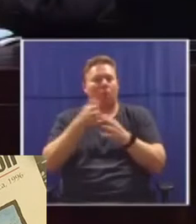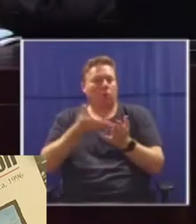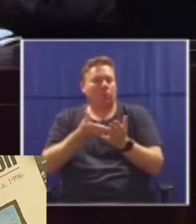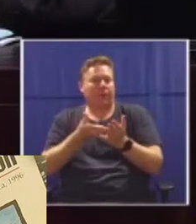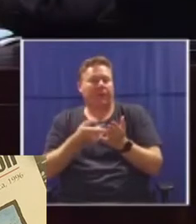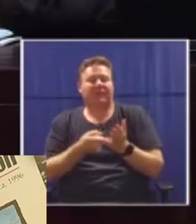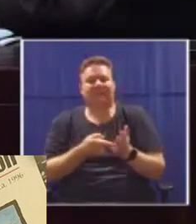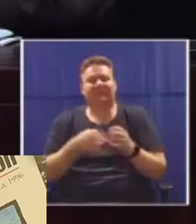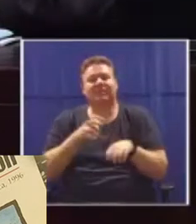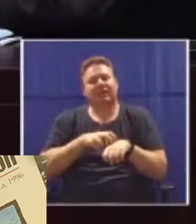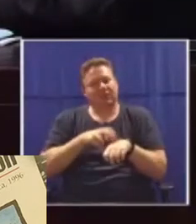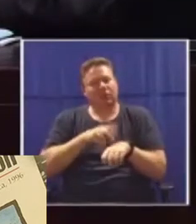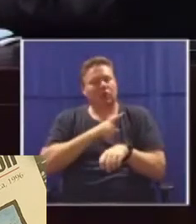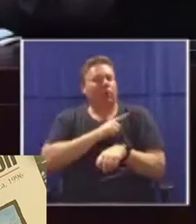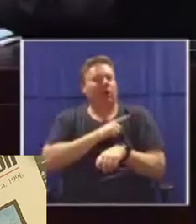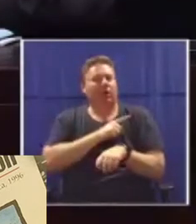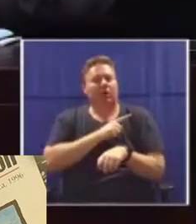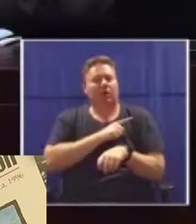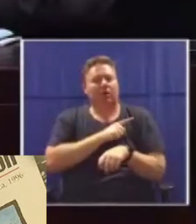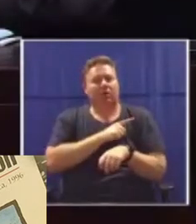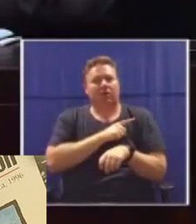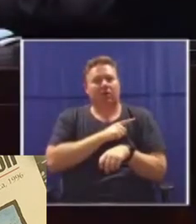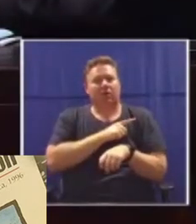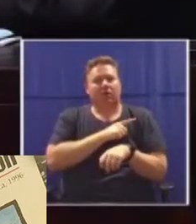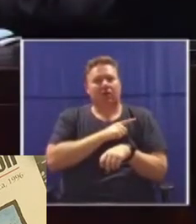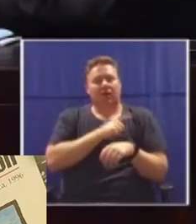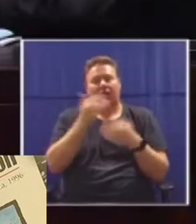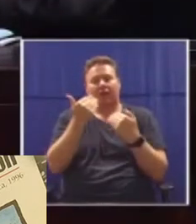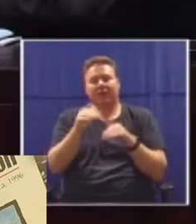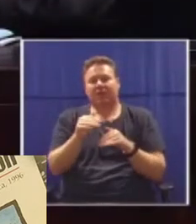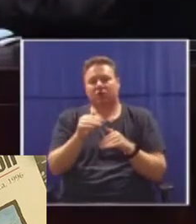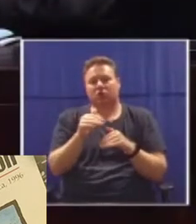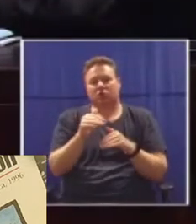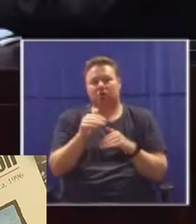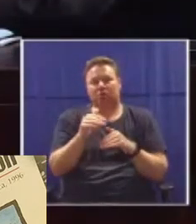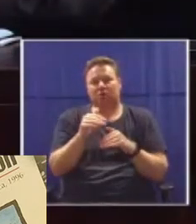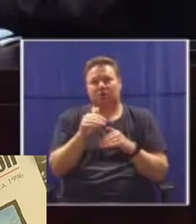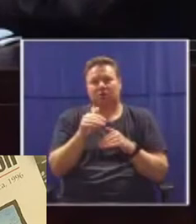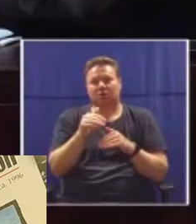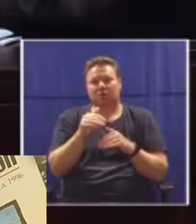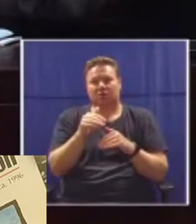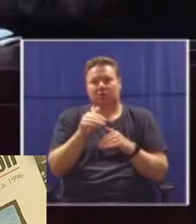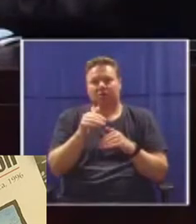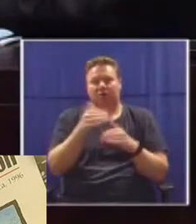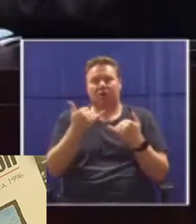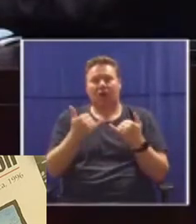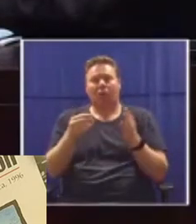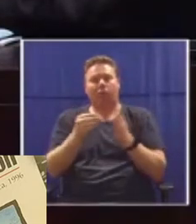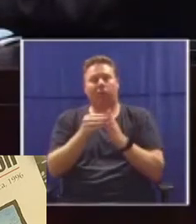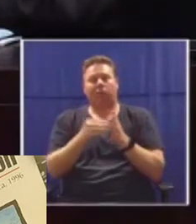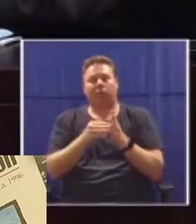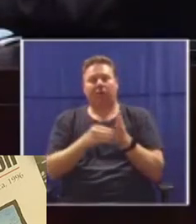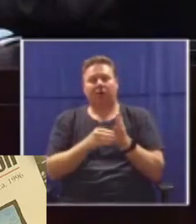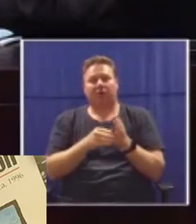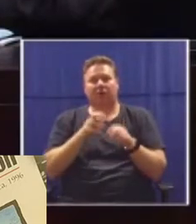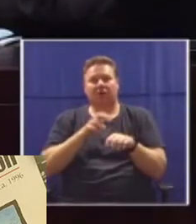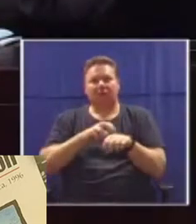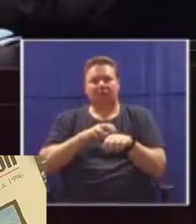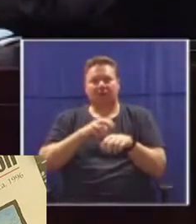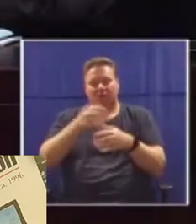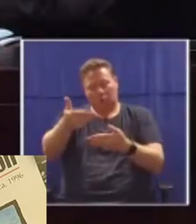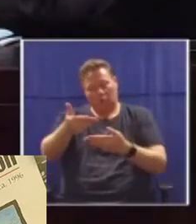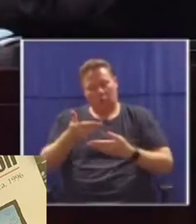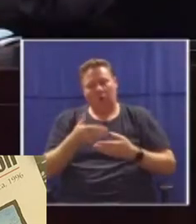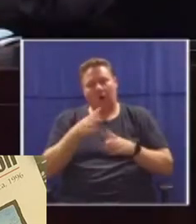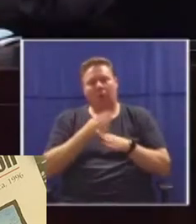was necessitated by the fact that there were limitations currently as it stands. And so we want to welcome the work